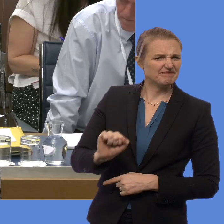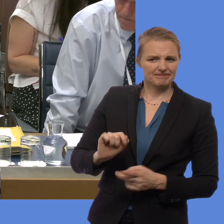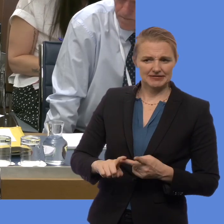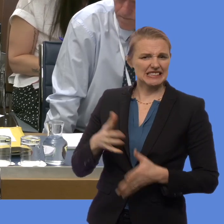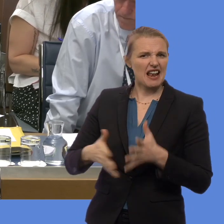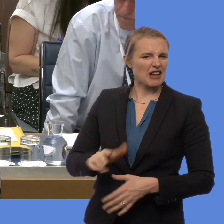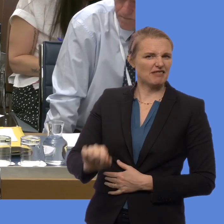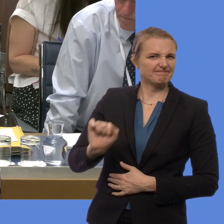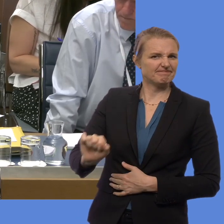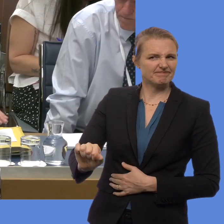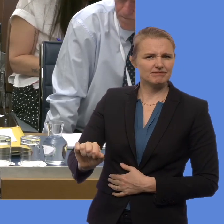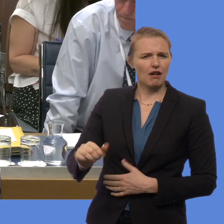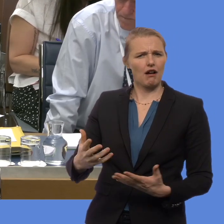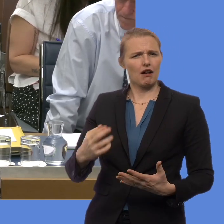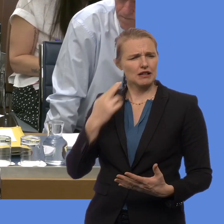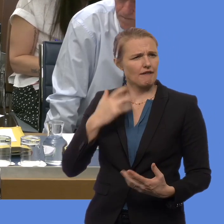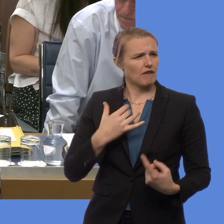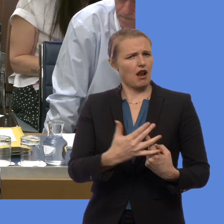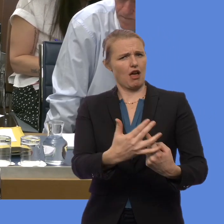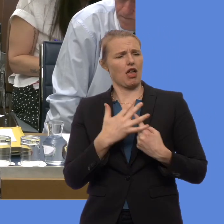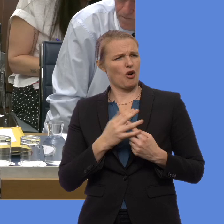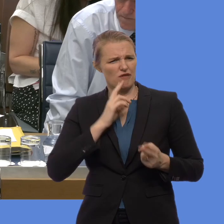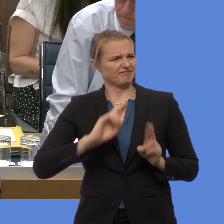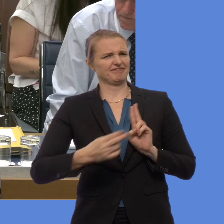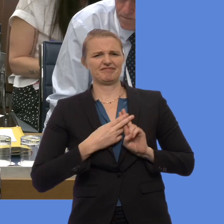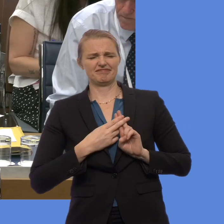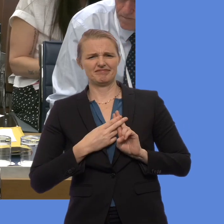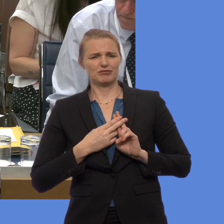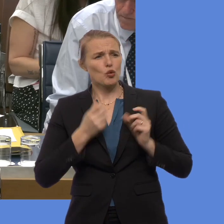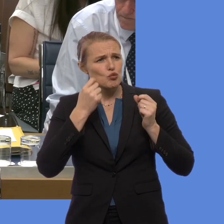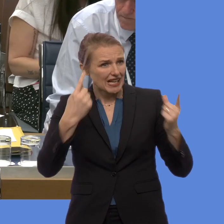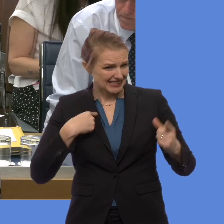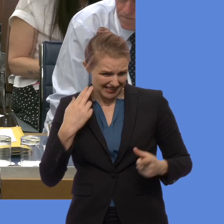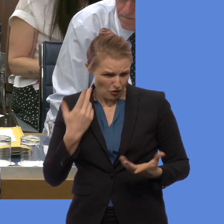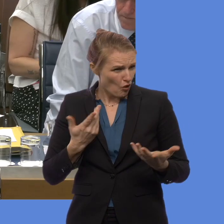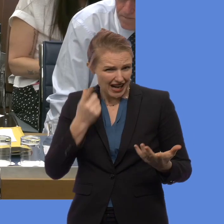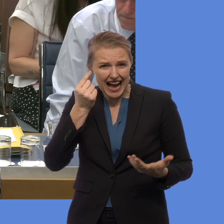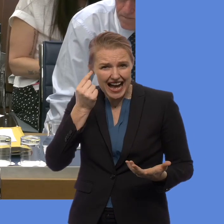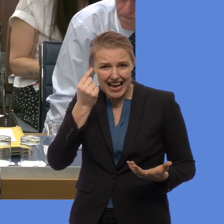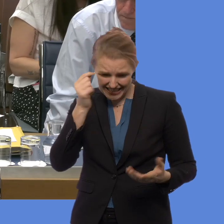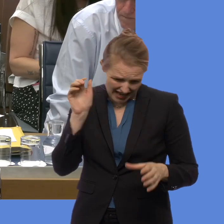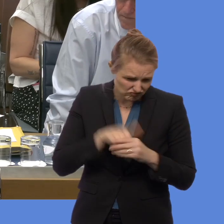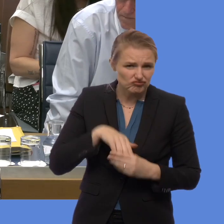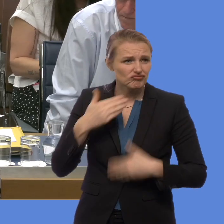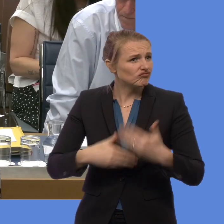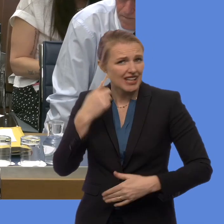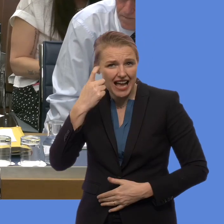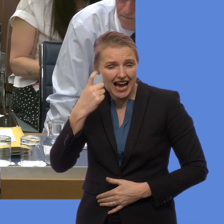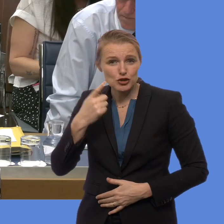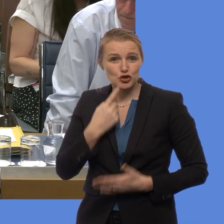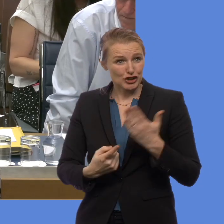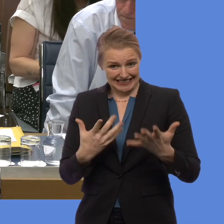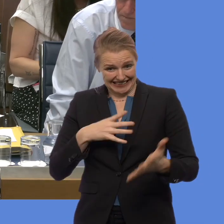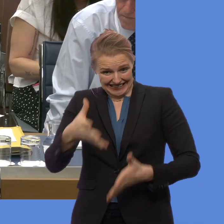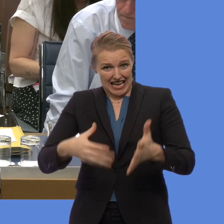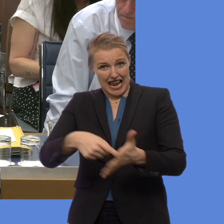can lead to discrimination, stigmatization, and lack of awareness regarding the capabilities and contributions of deaf individuals. This